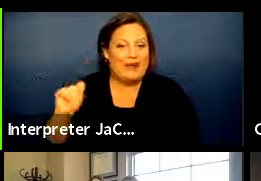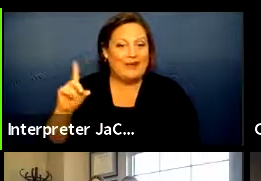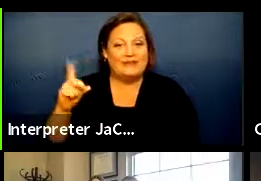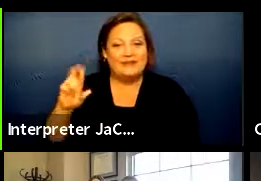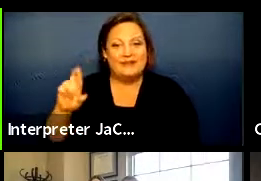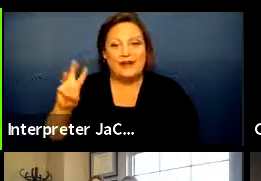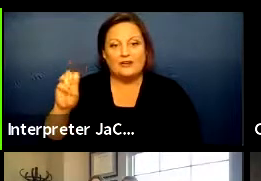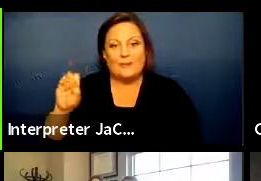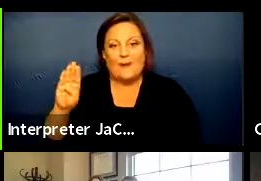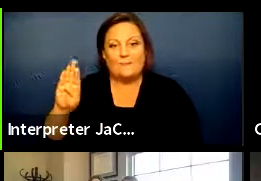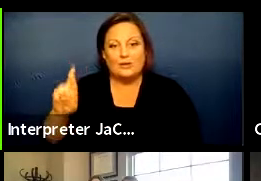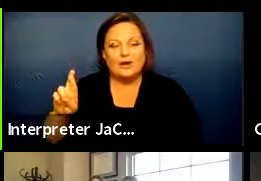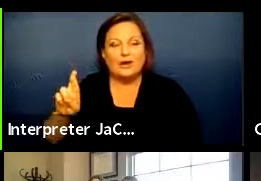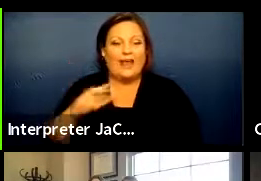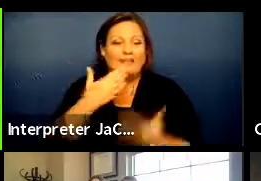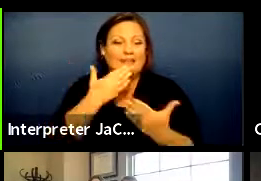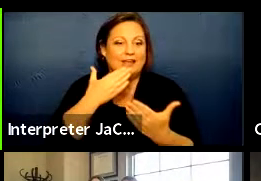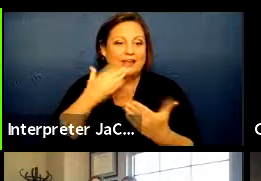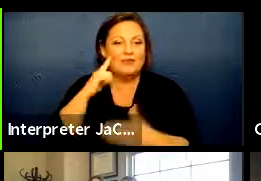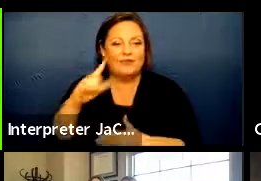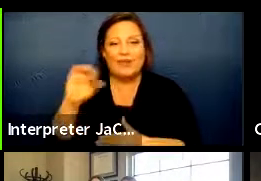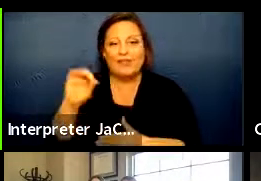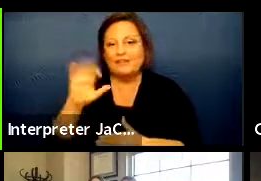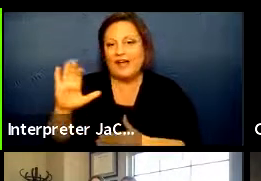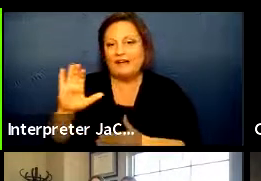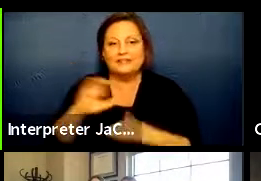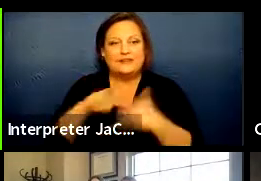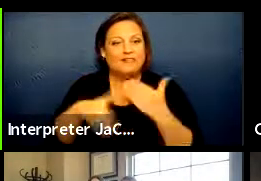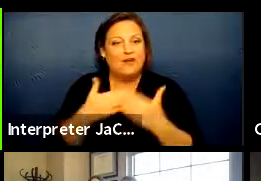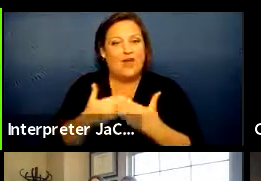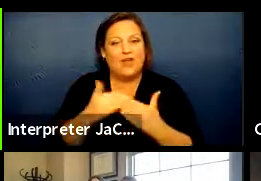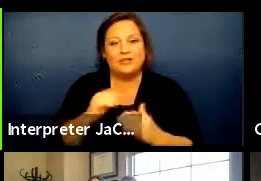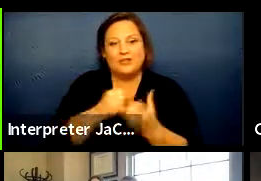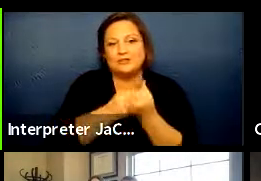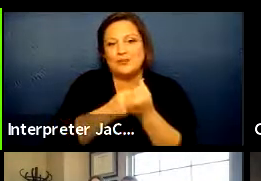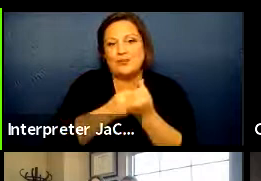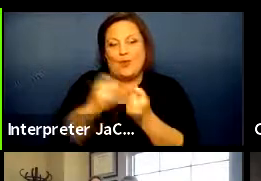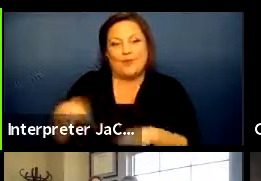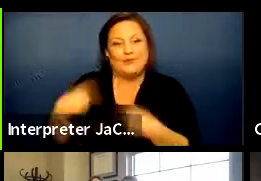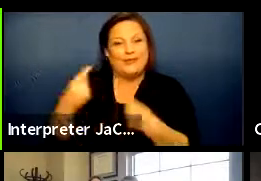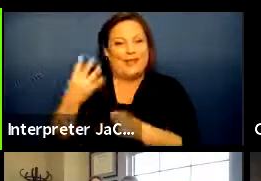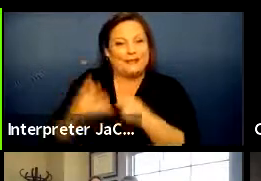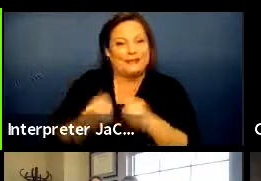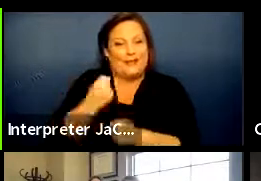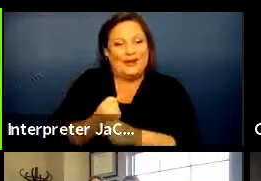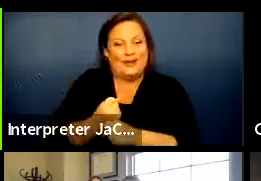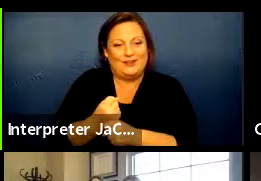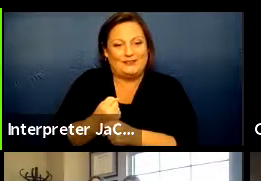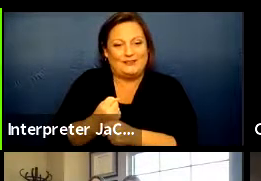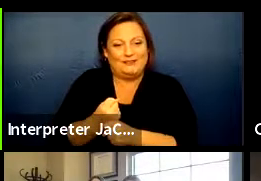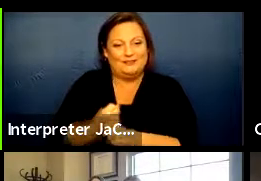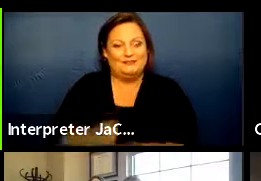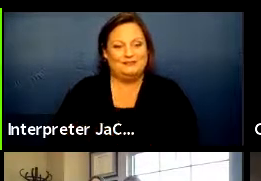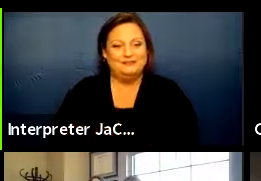the UNC audiology faculty for all of their support over the last 4 years.